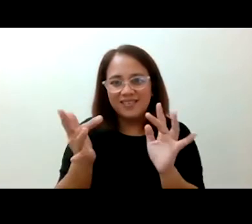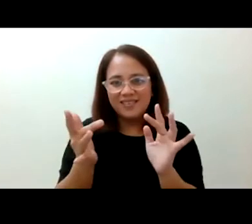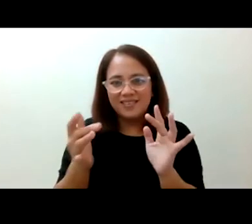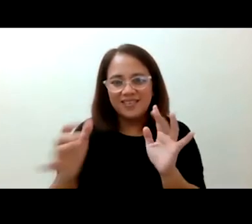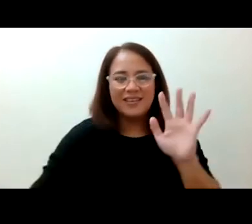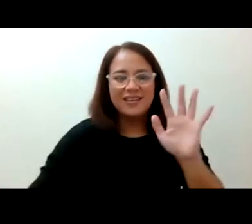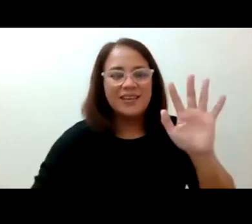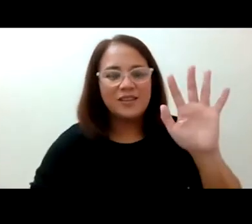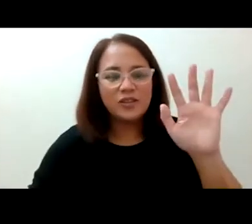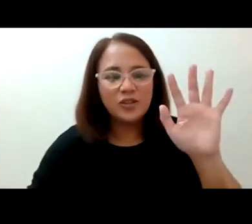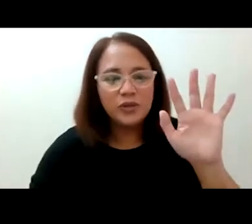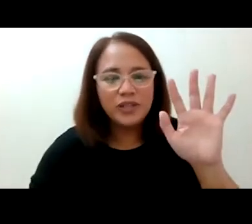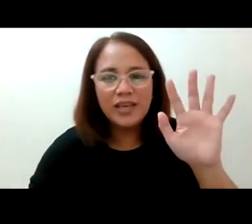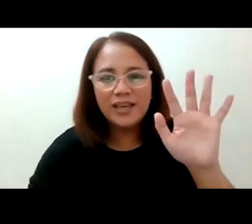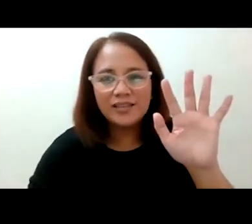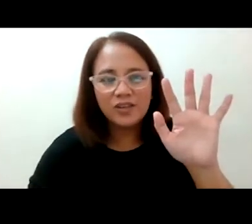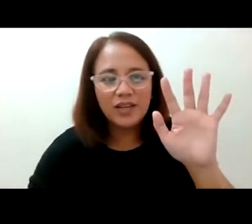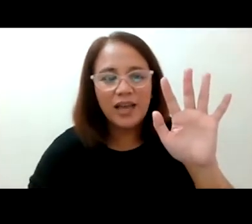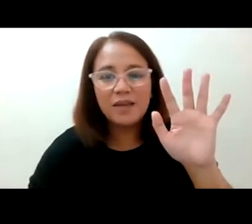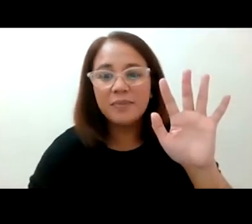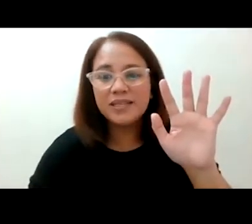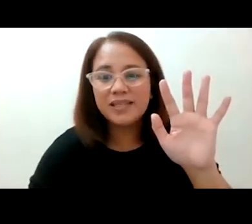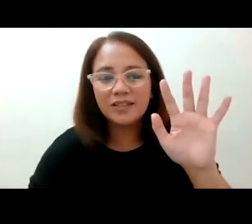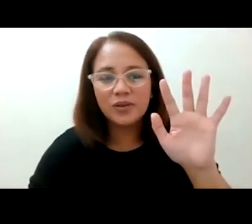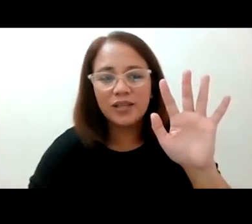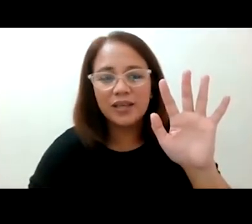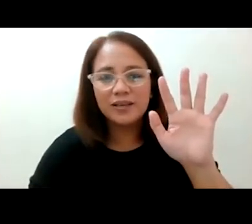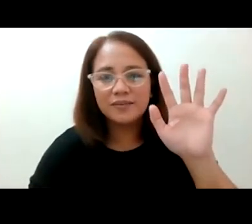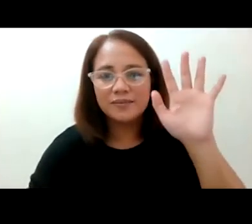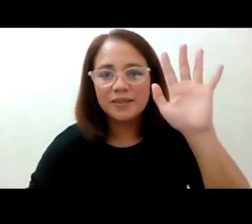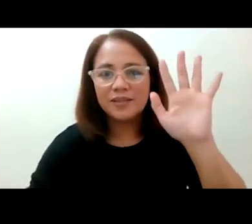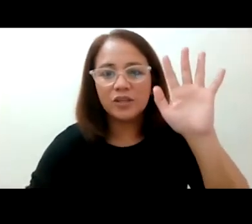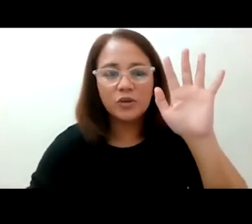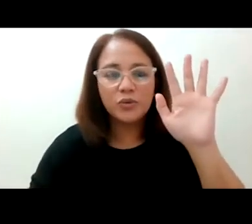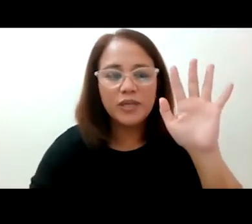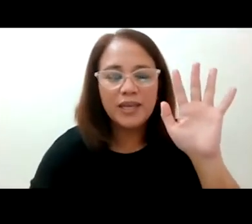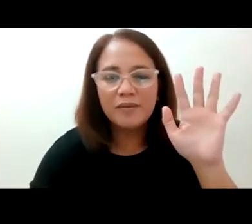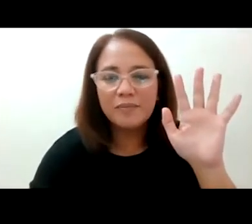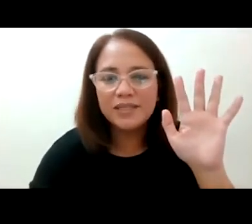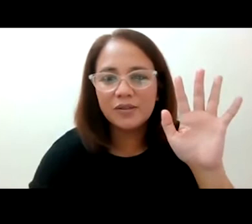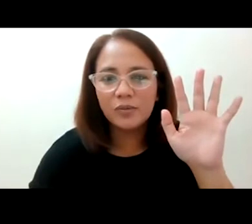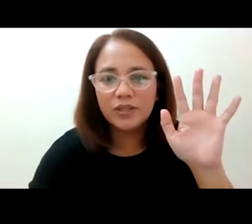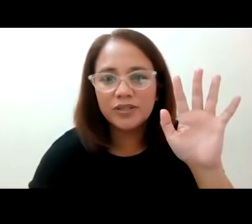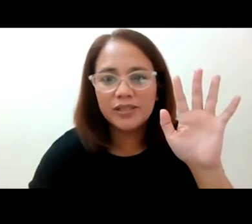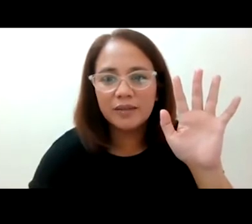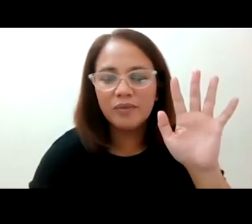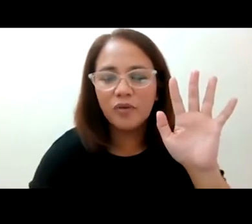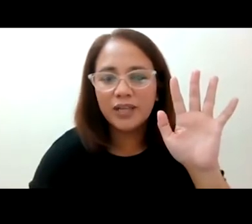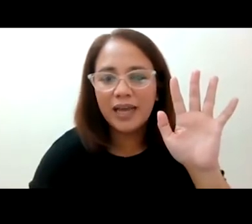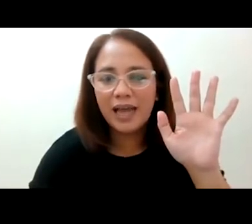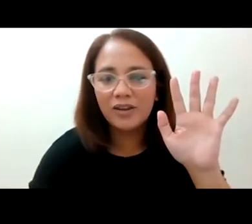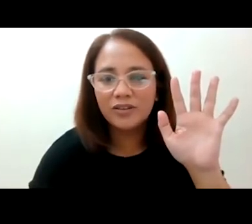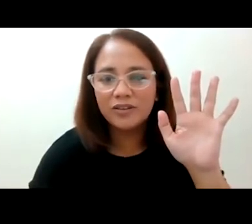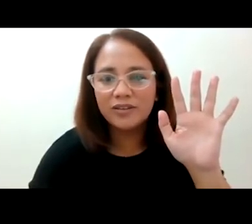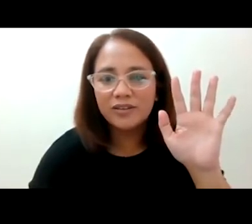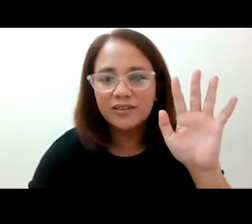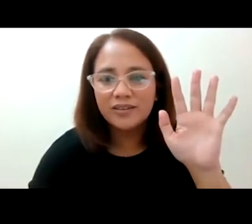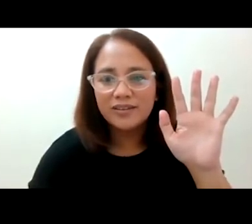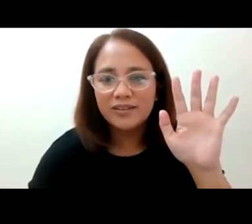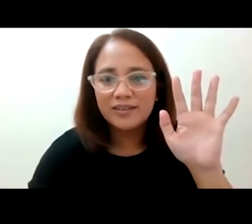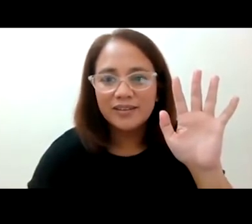Now, if Dr. Woody, sorry, I missed actually. Dr. Woody, I missed what you said before